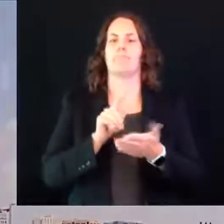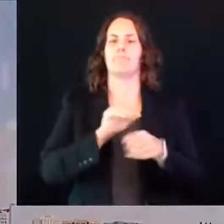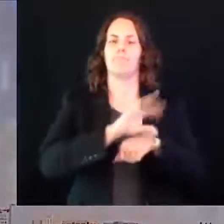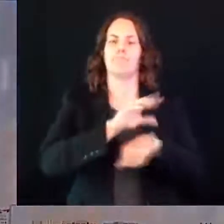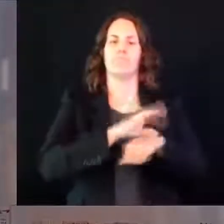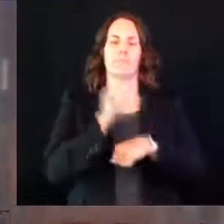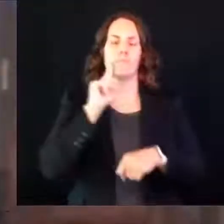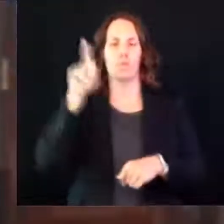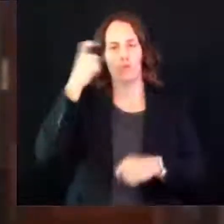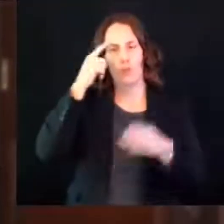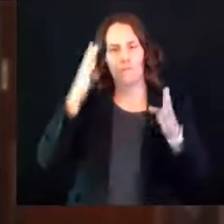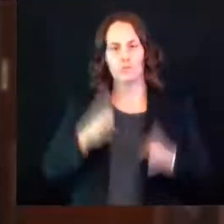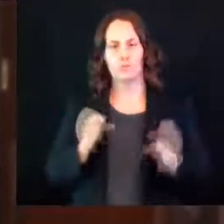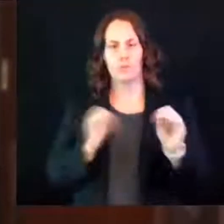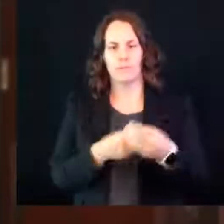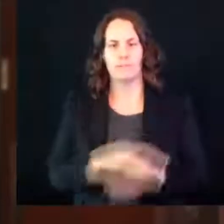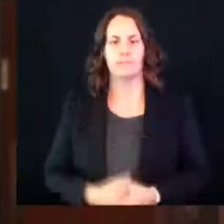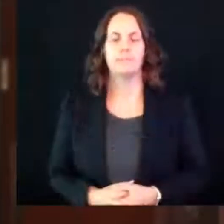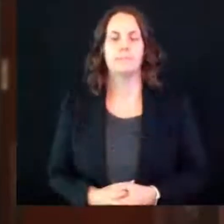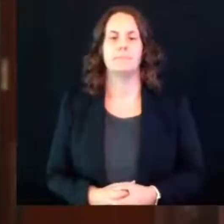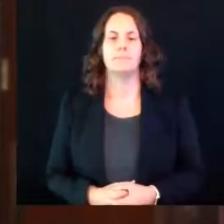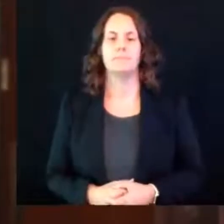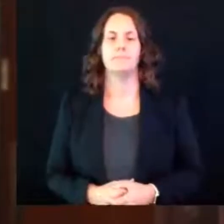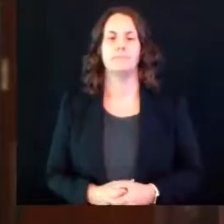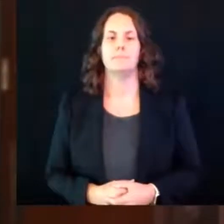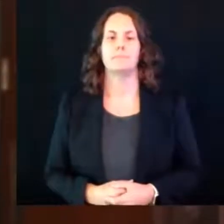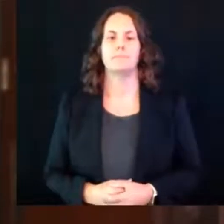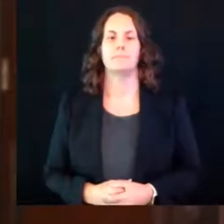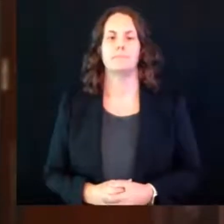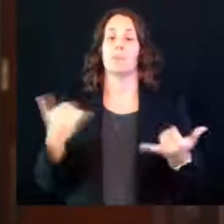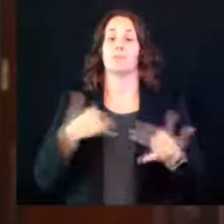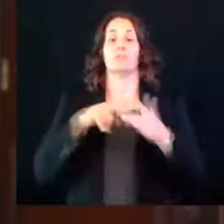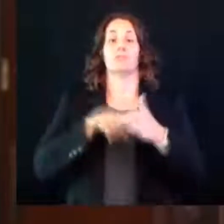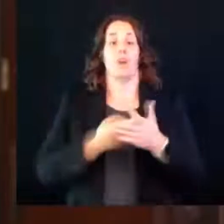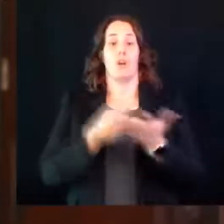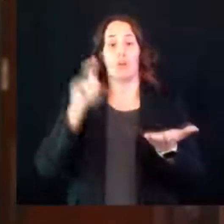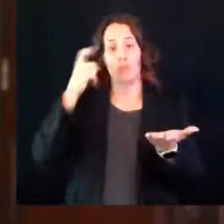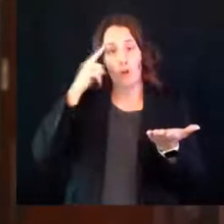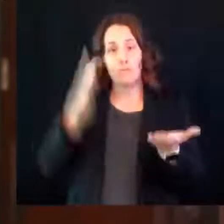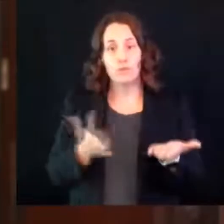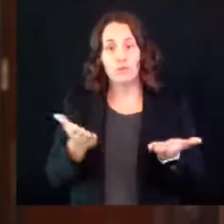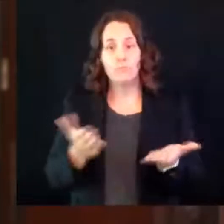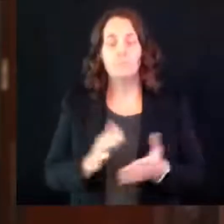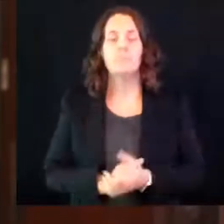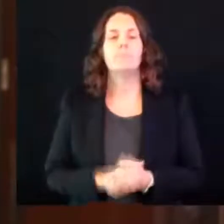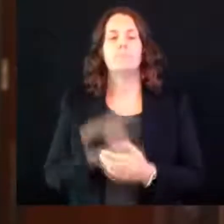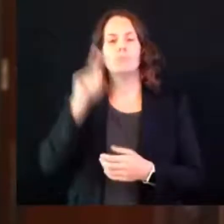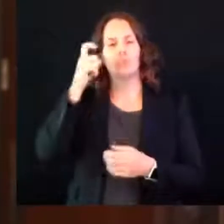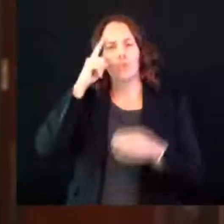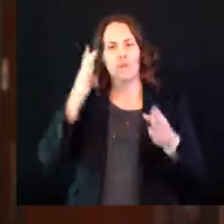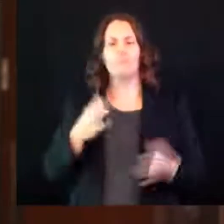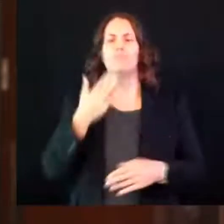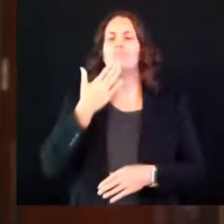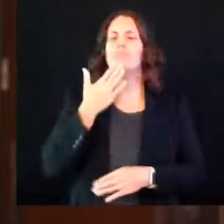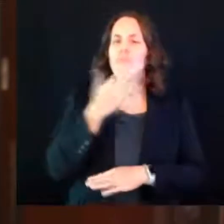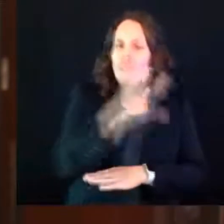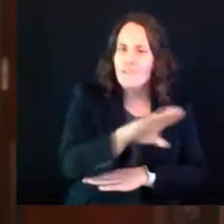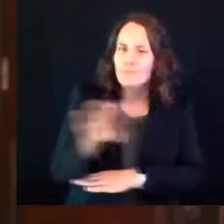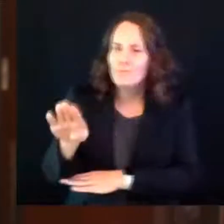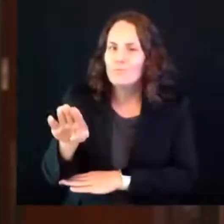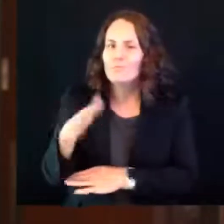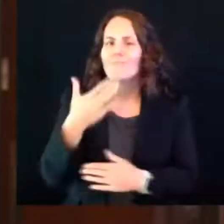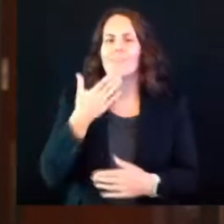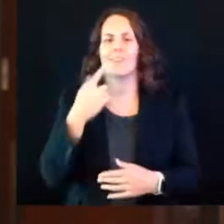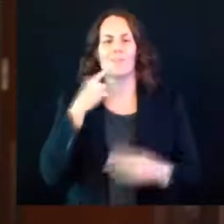today's briefing with remarks from Governor Tony Evers. Good afternoon, and thanks for joining us again today. Since we